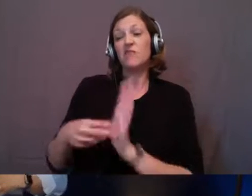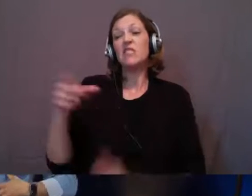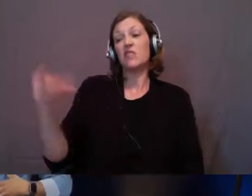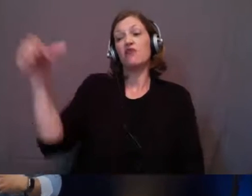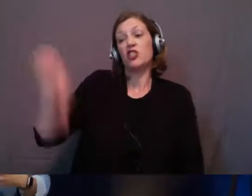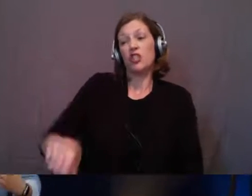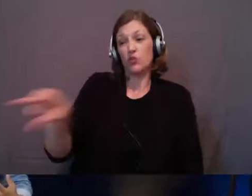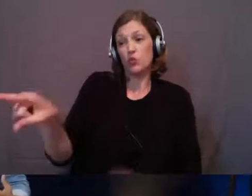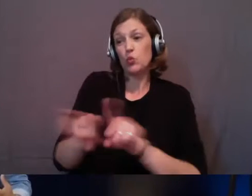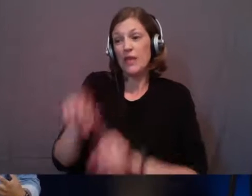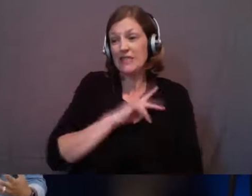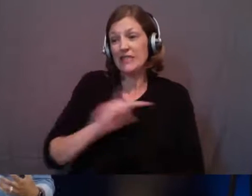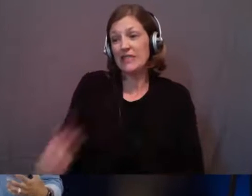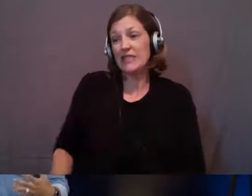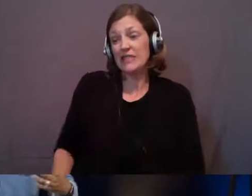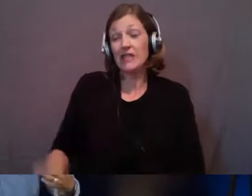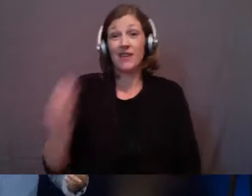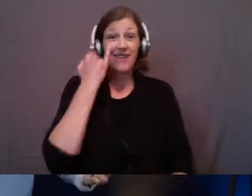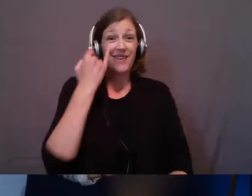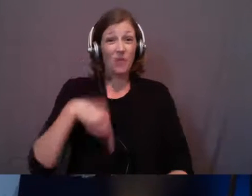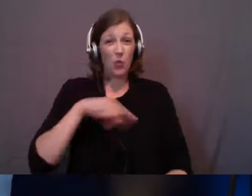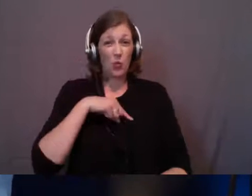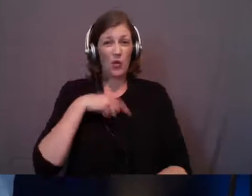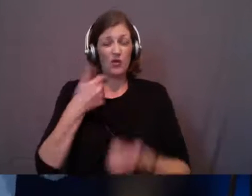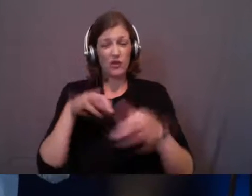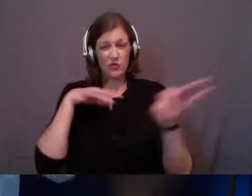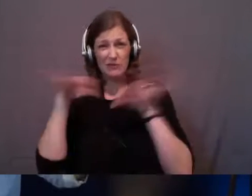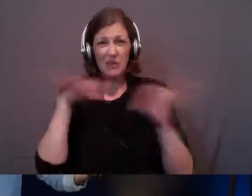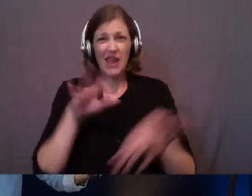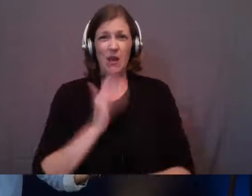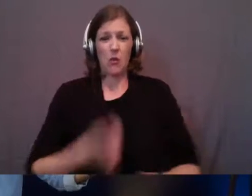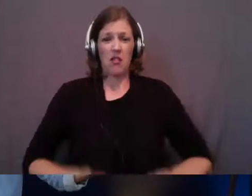When we try to explain our lives instead of humbly coming before the